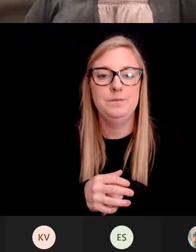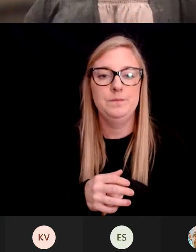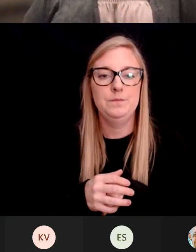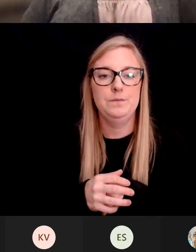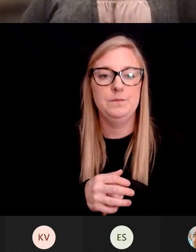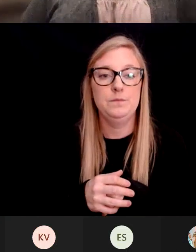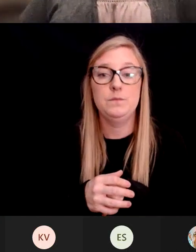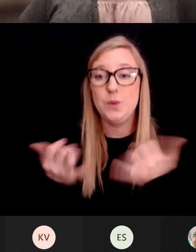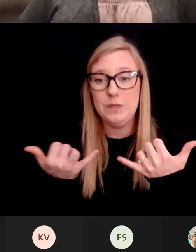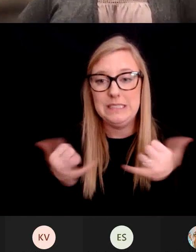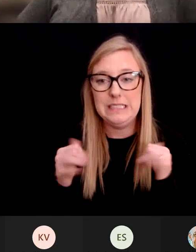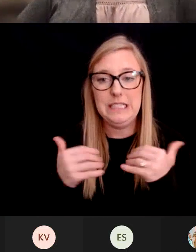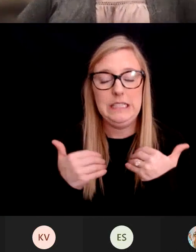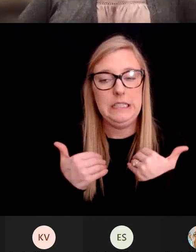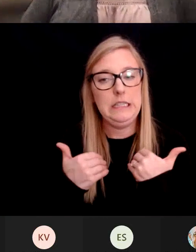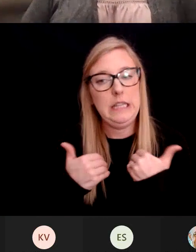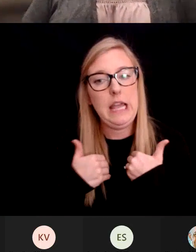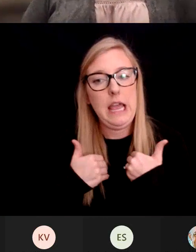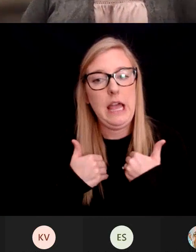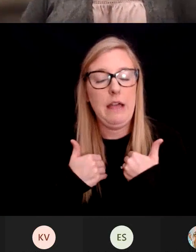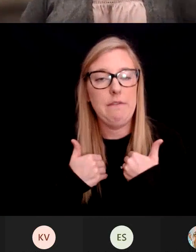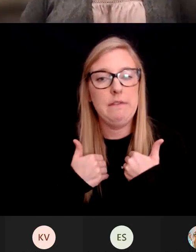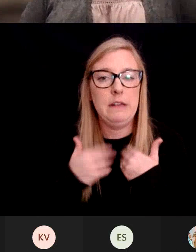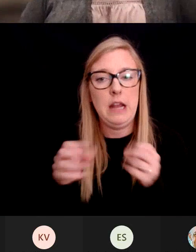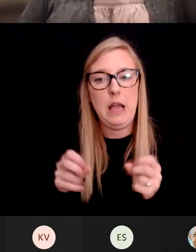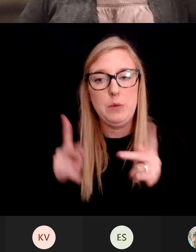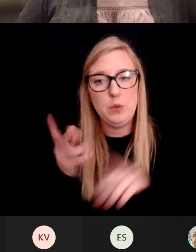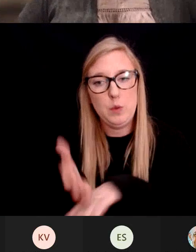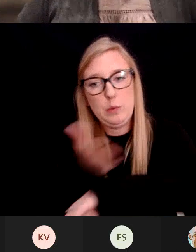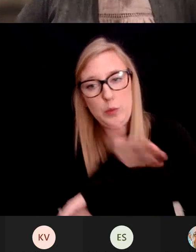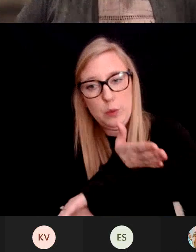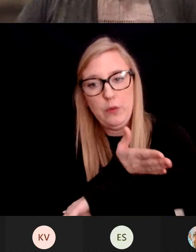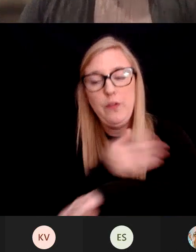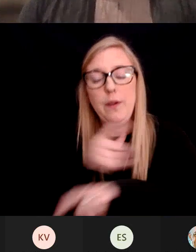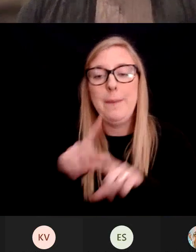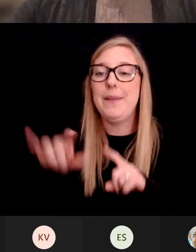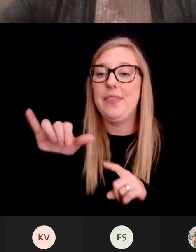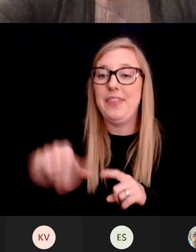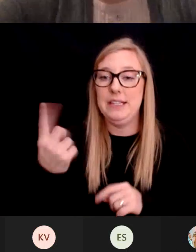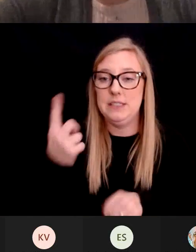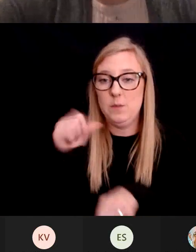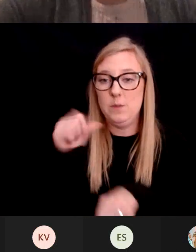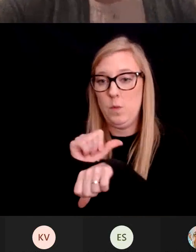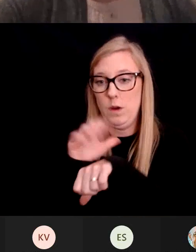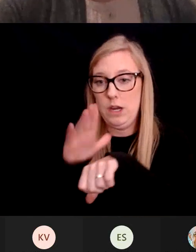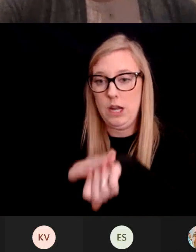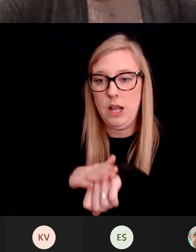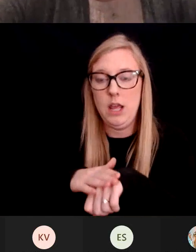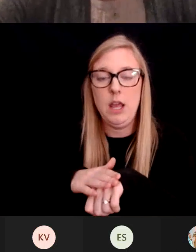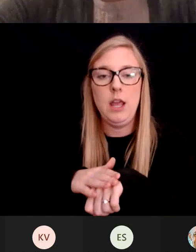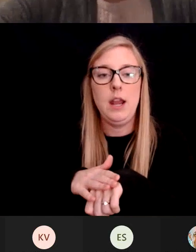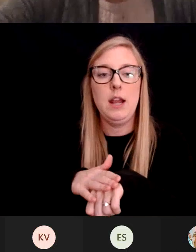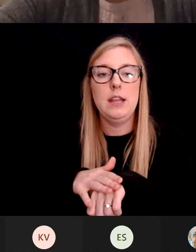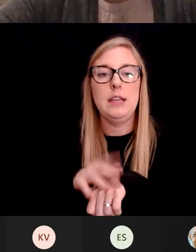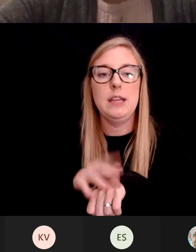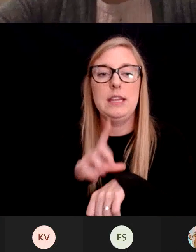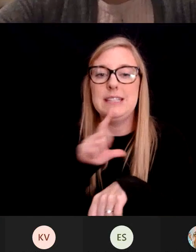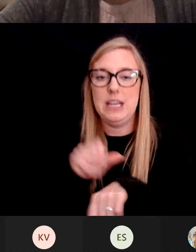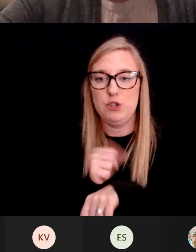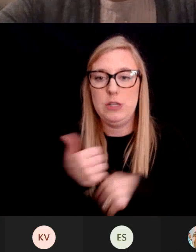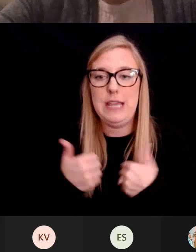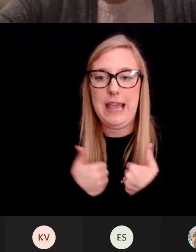room to improve, but it is absolutely something we are working on, is actually getting our creative directors